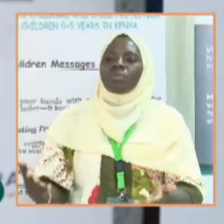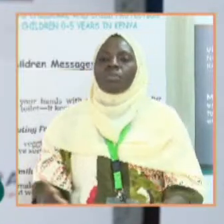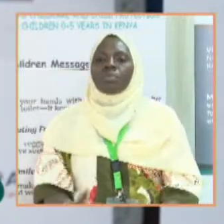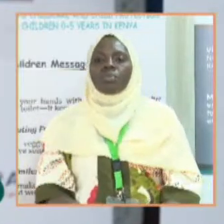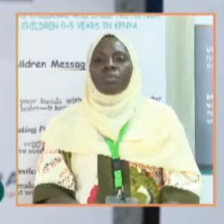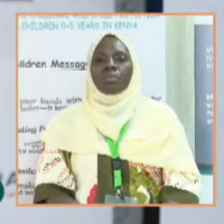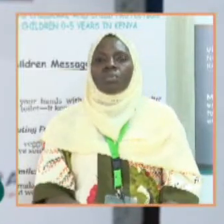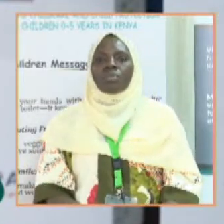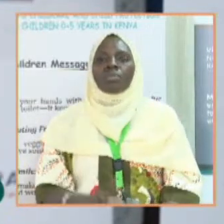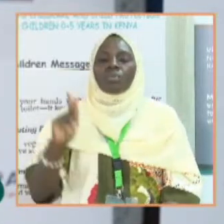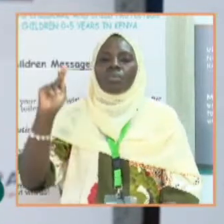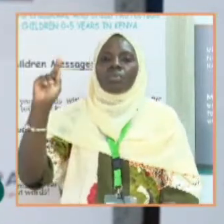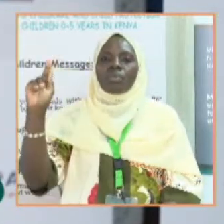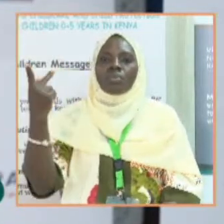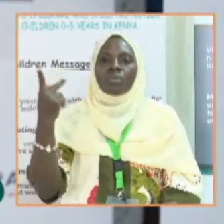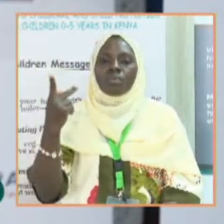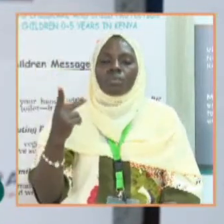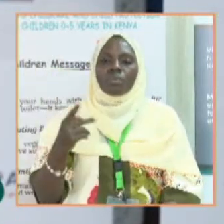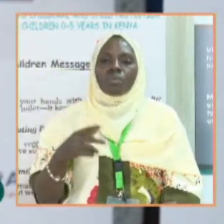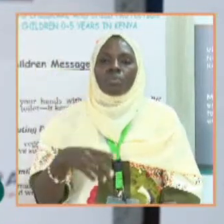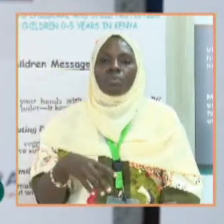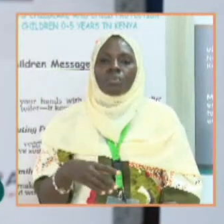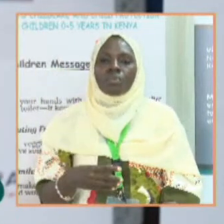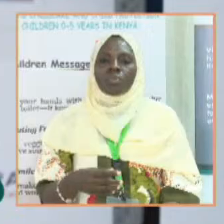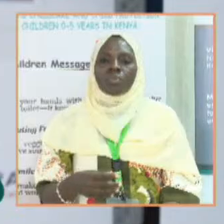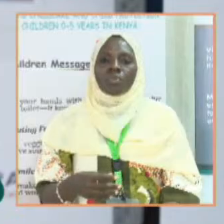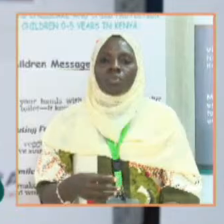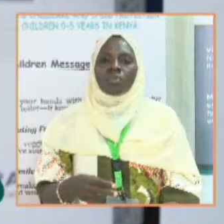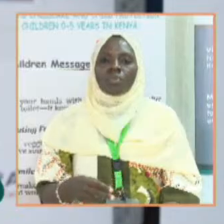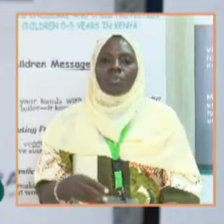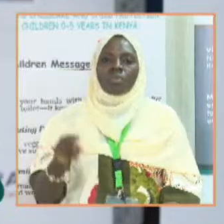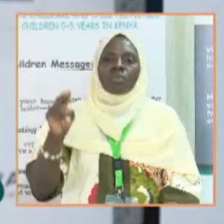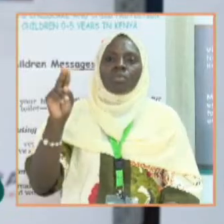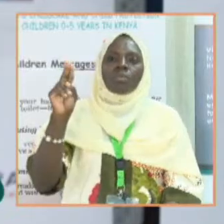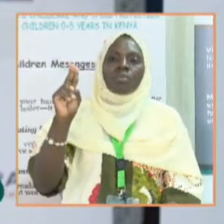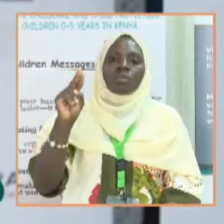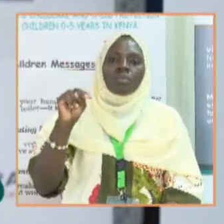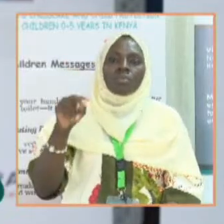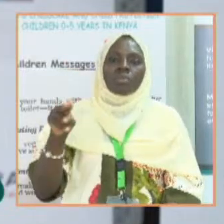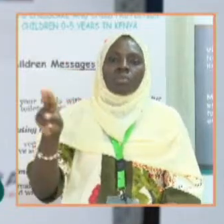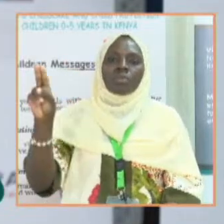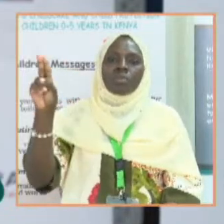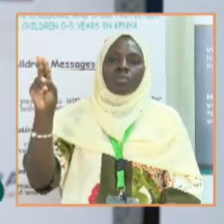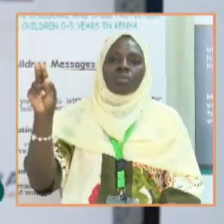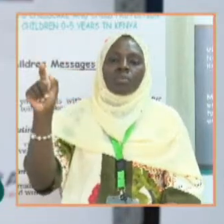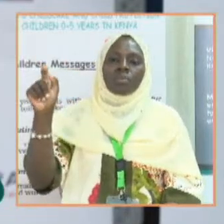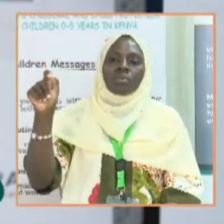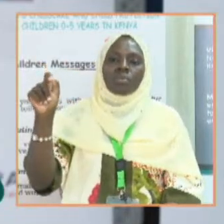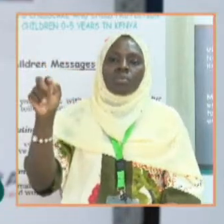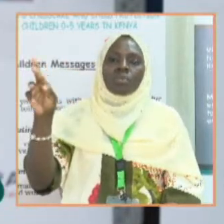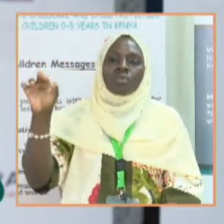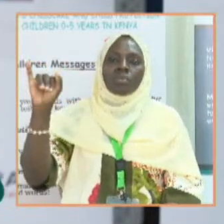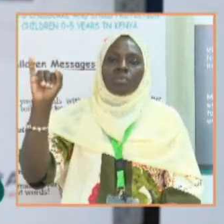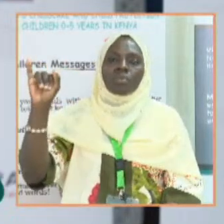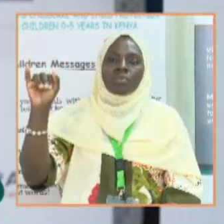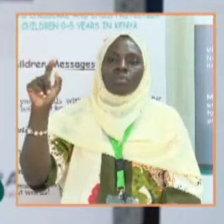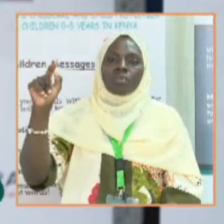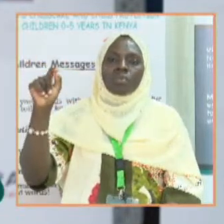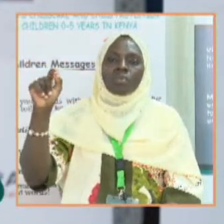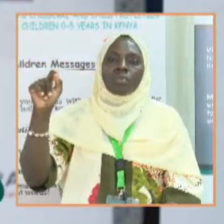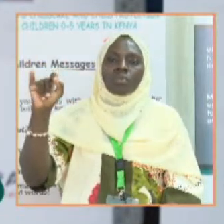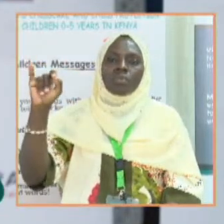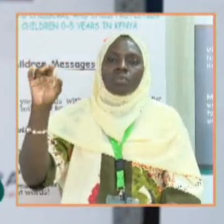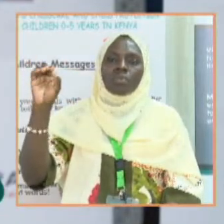systems, that is the Kenya Health Nutrition Information System. We had the NEMIS, we had the Child Protection System, Electronic